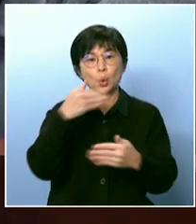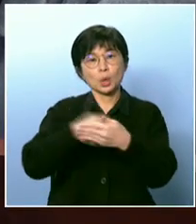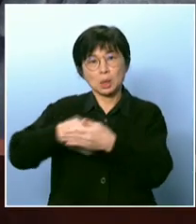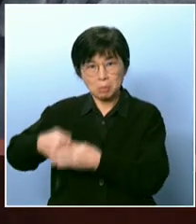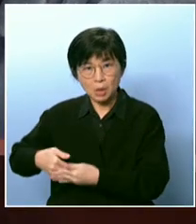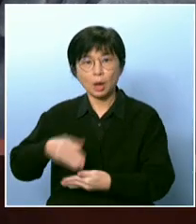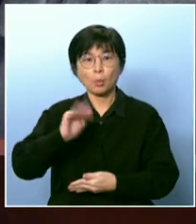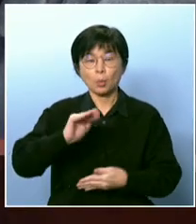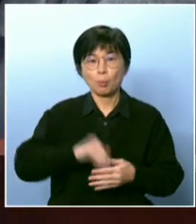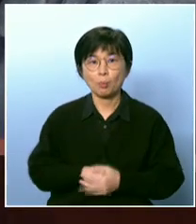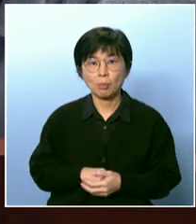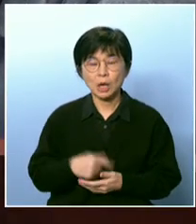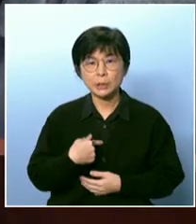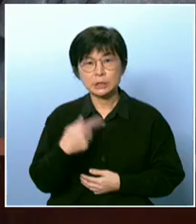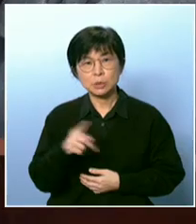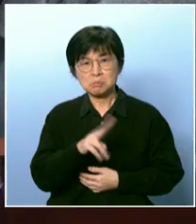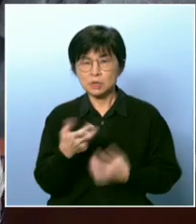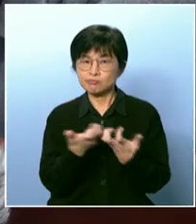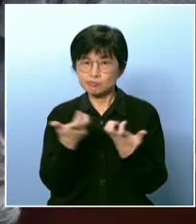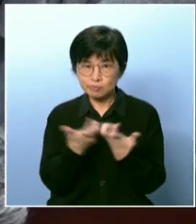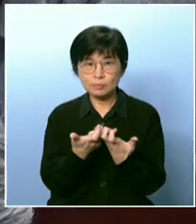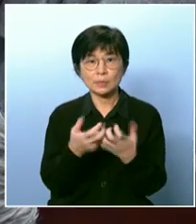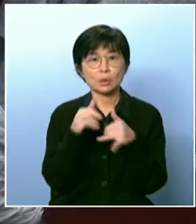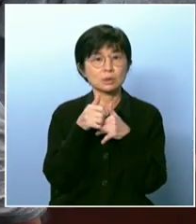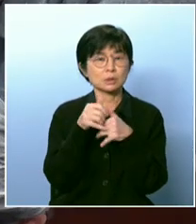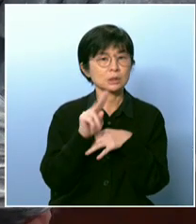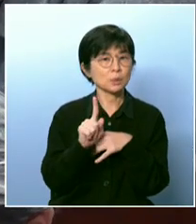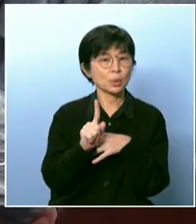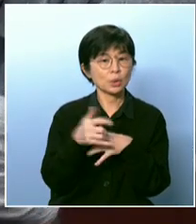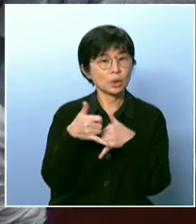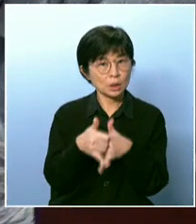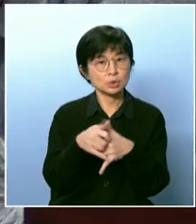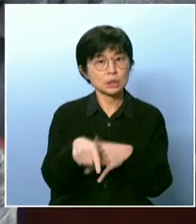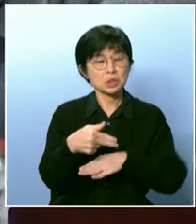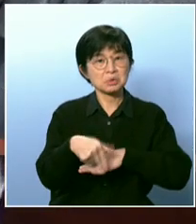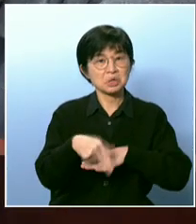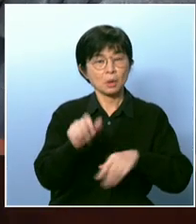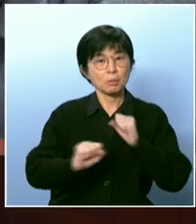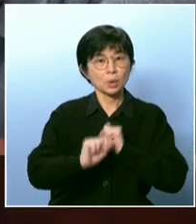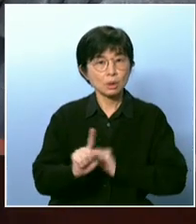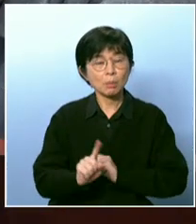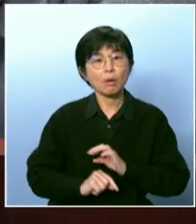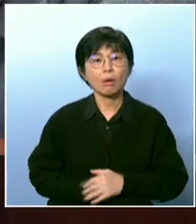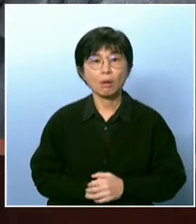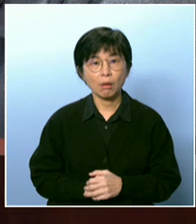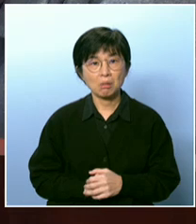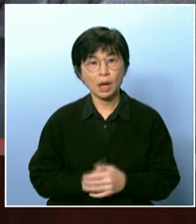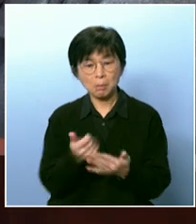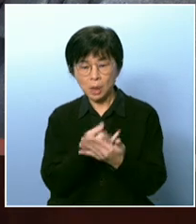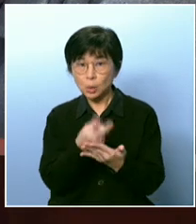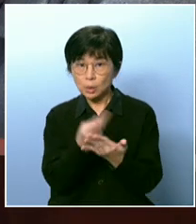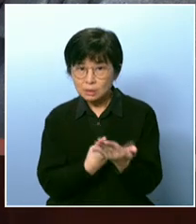mentorship to minimize intergenerational poverty. But I am also concerned how we